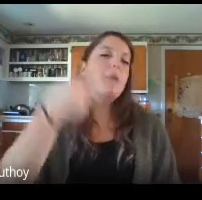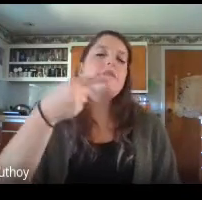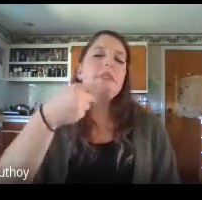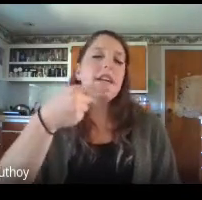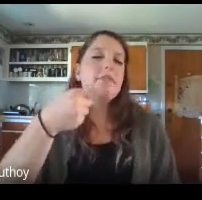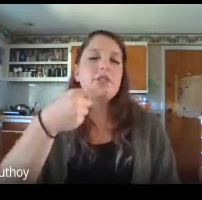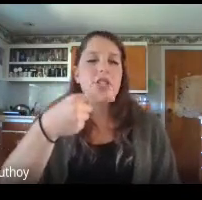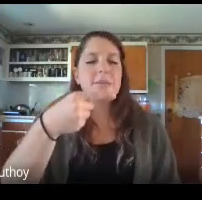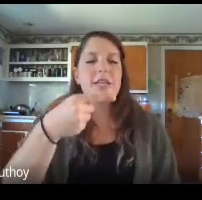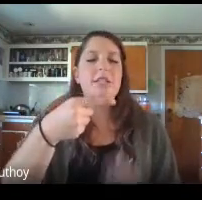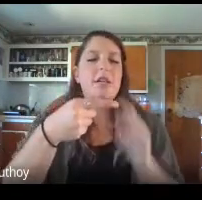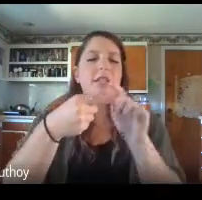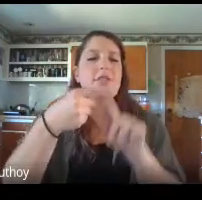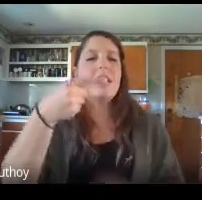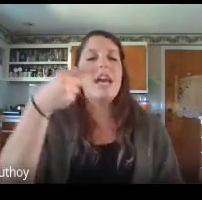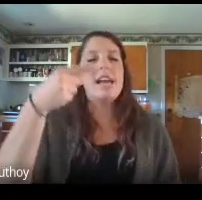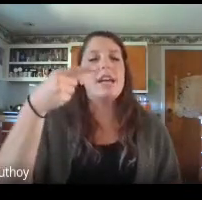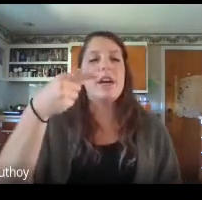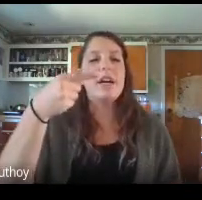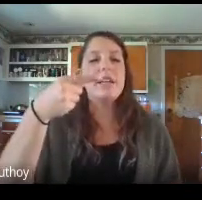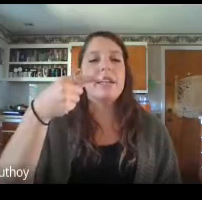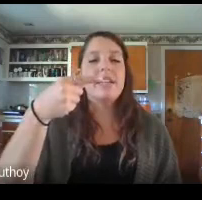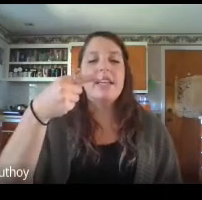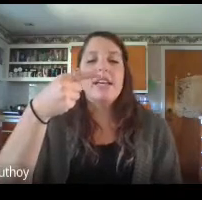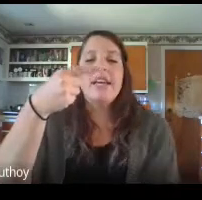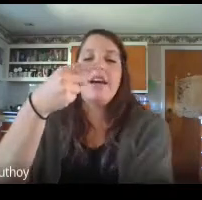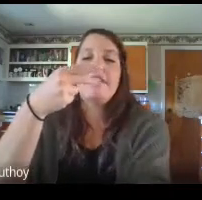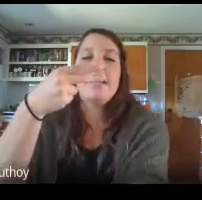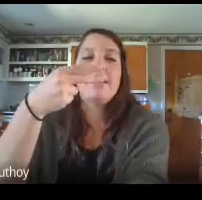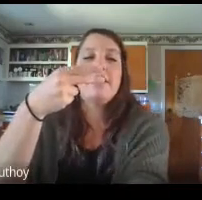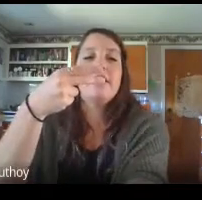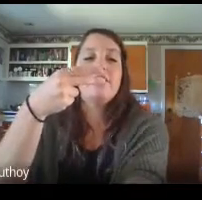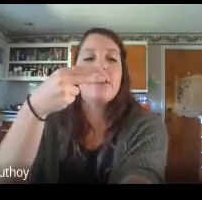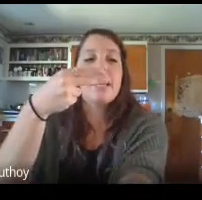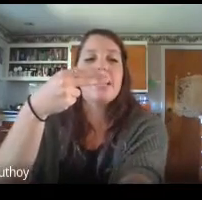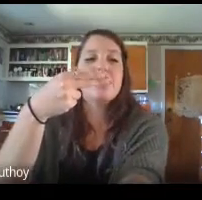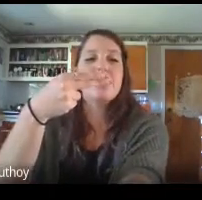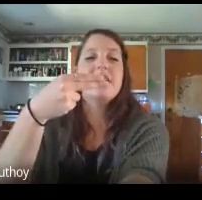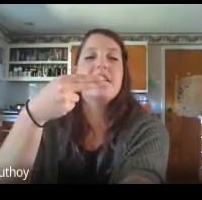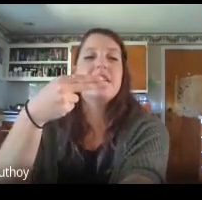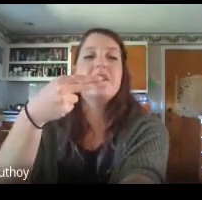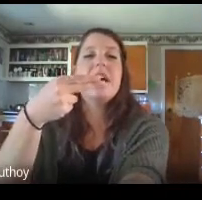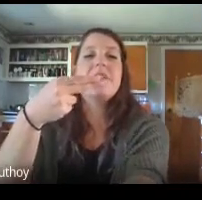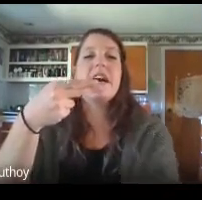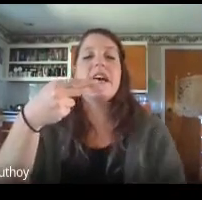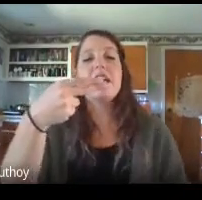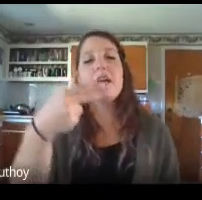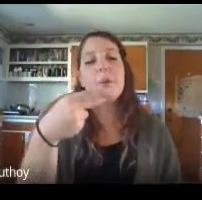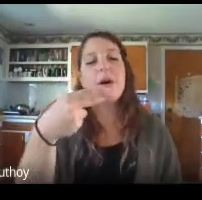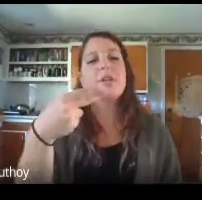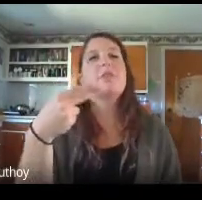You have one finger for G because you got the gorilla hanging on. And then for H, you got